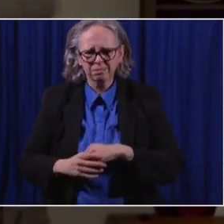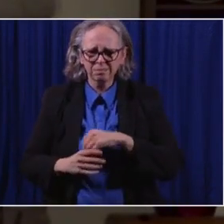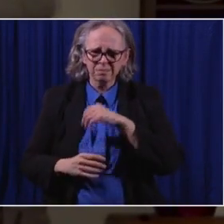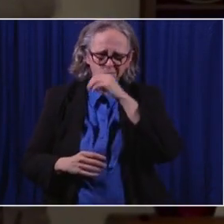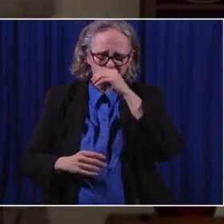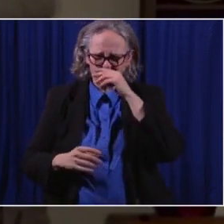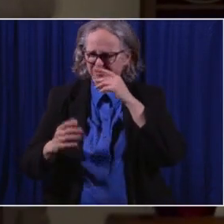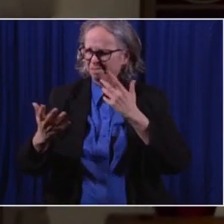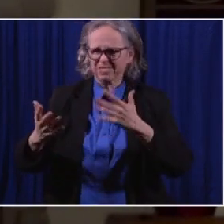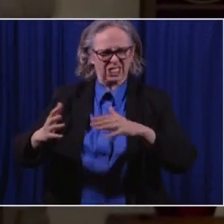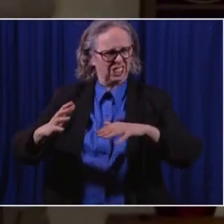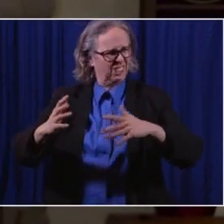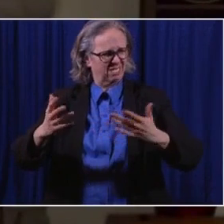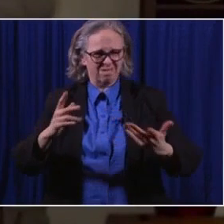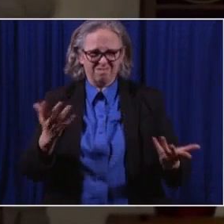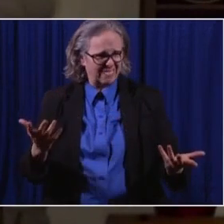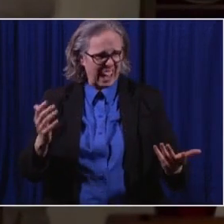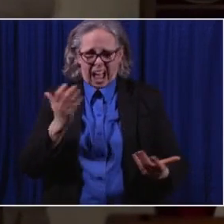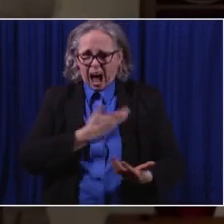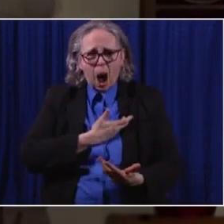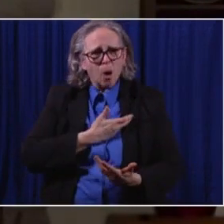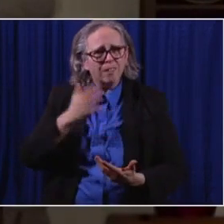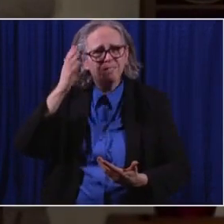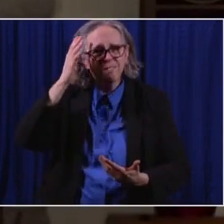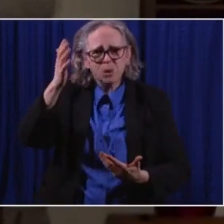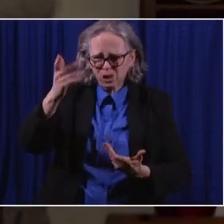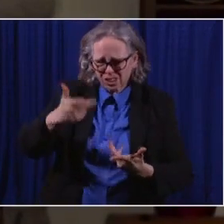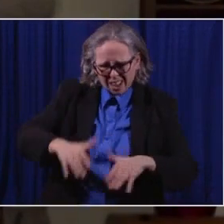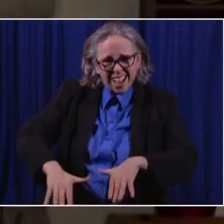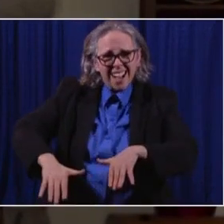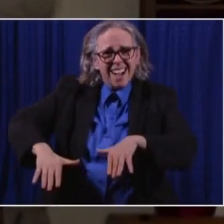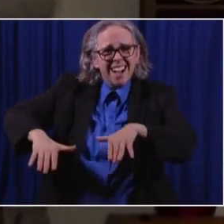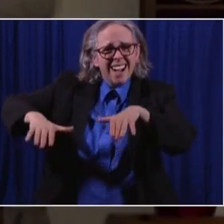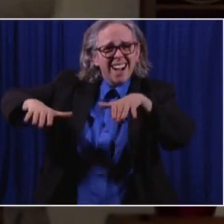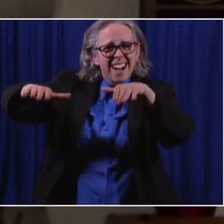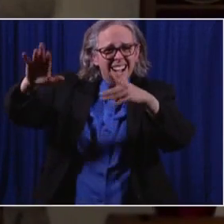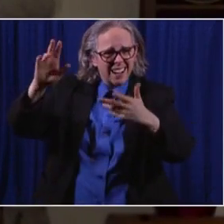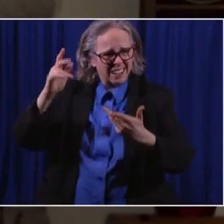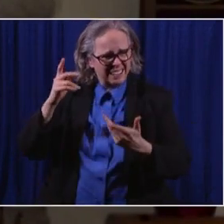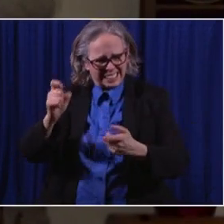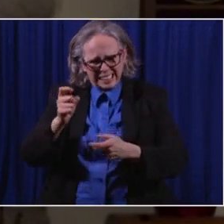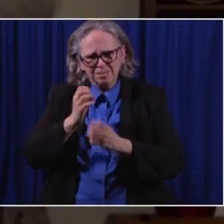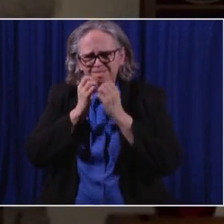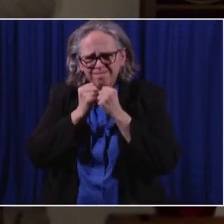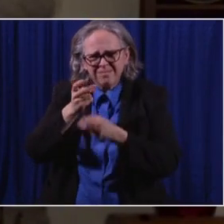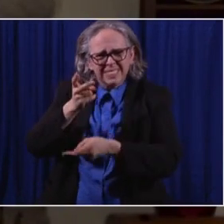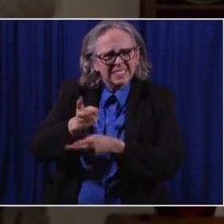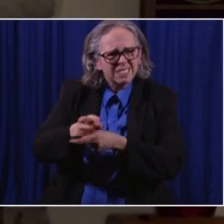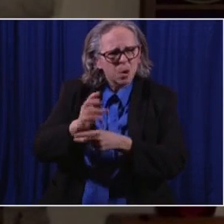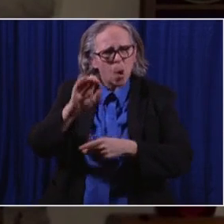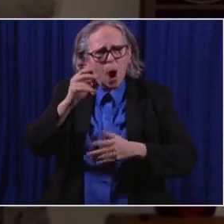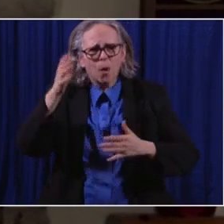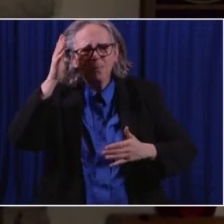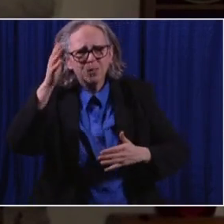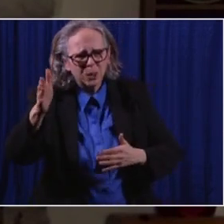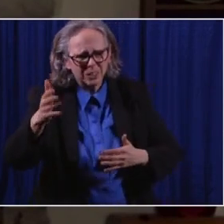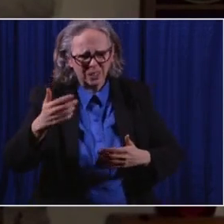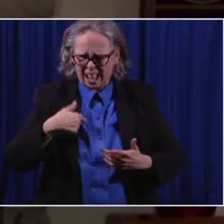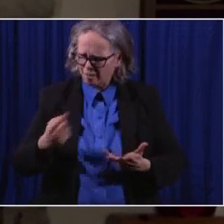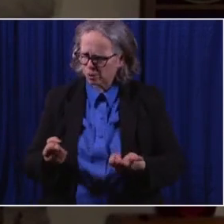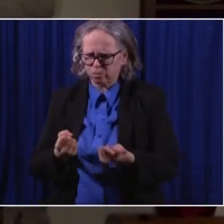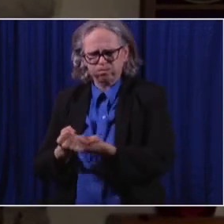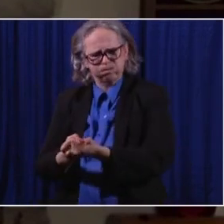future. These children are Ohio's future. We must invest in our future. We must